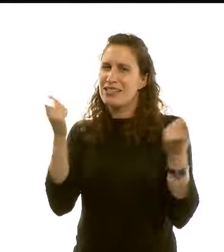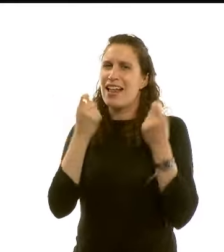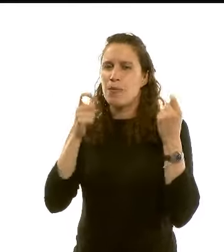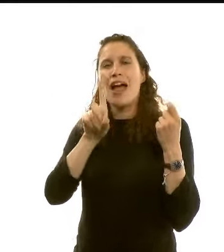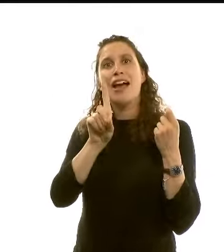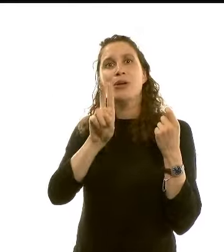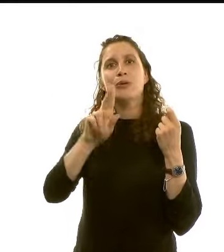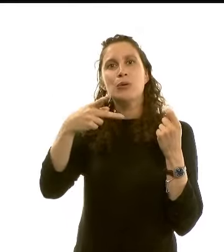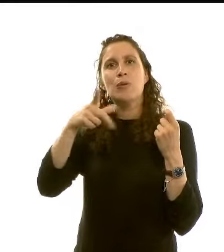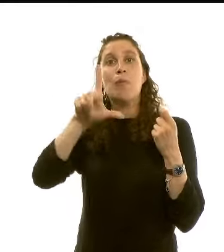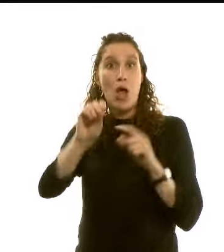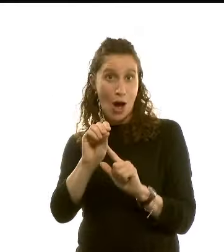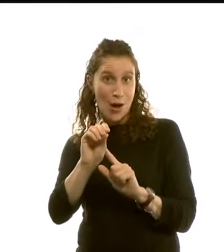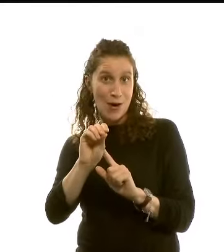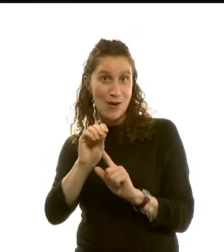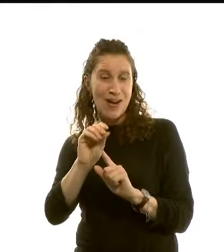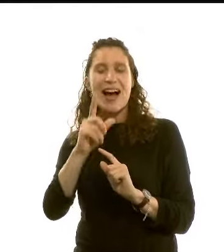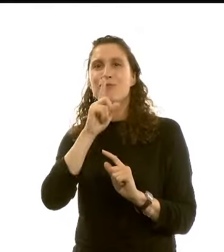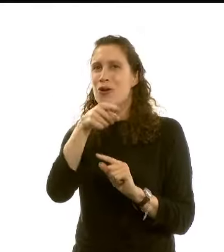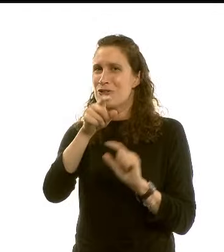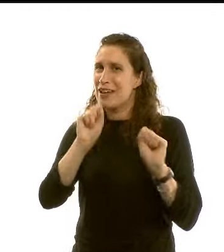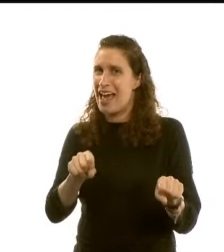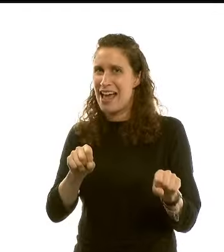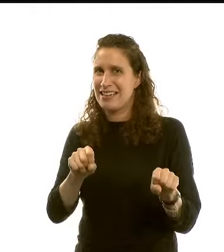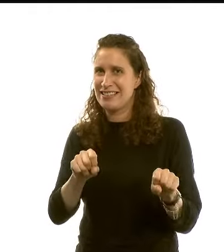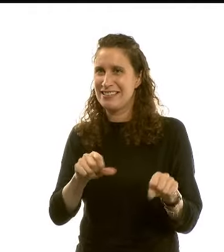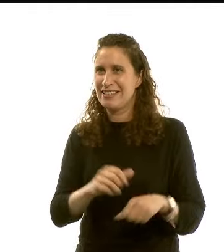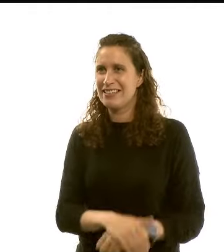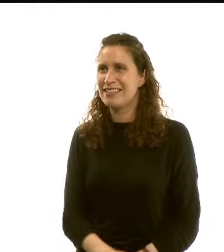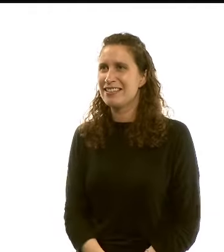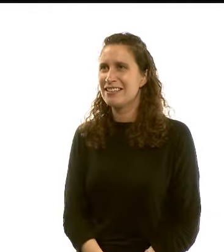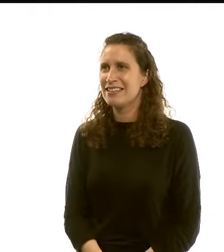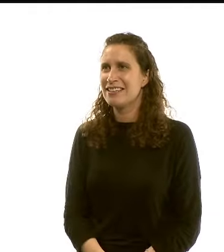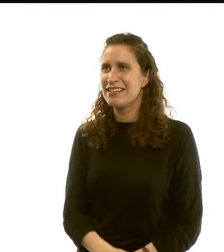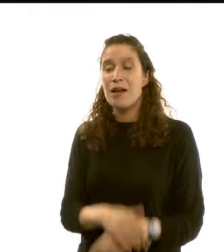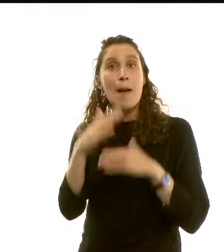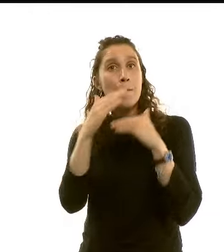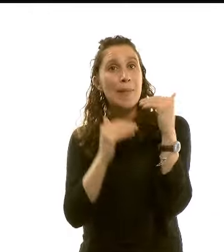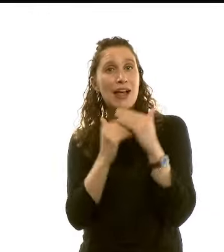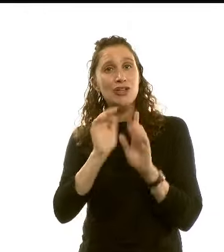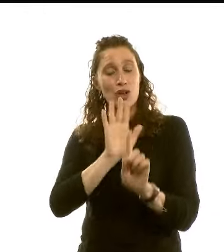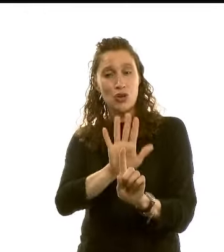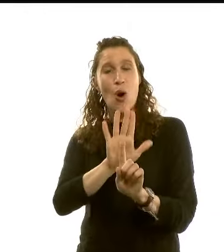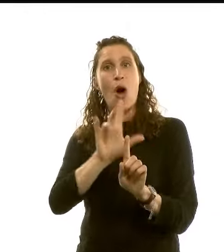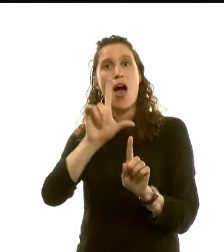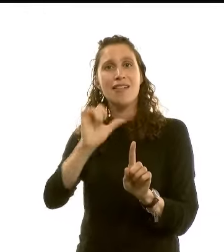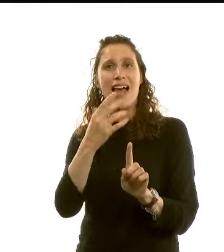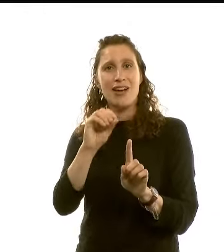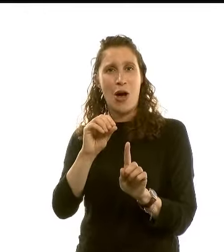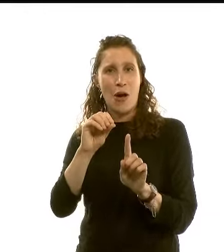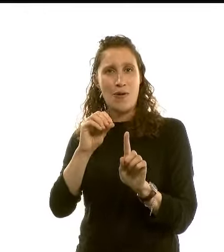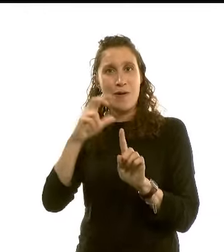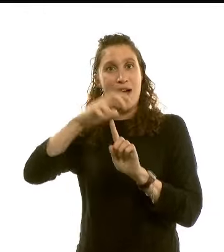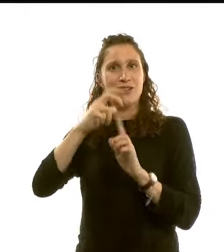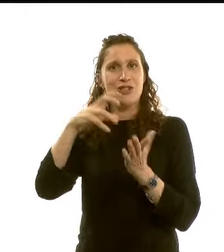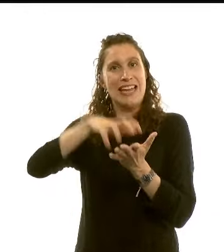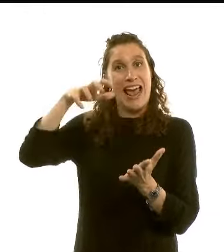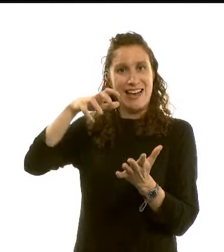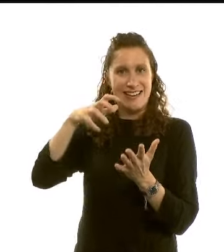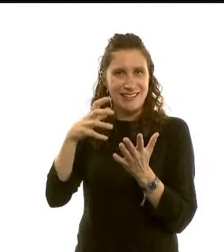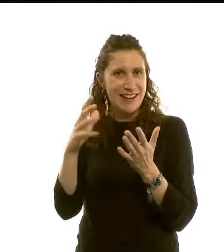So I've got a task I'm sure you're fully capable of doing. I'd like you to build your very own Lego Masters cake using Duplo